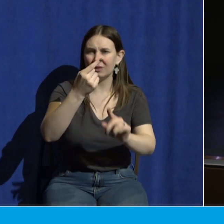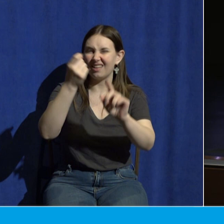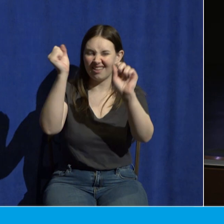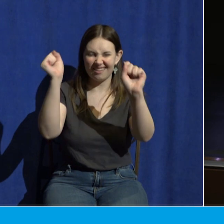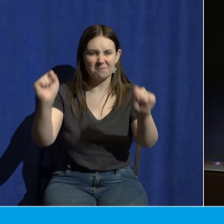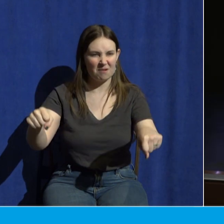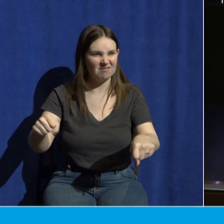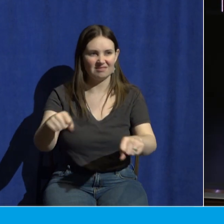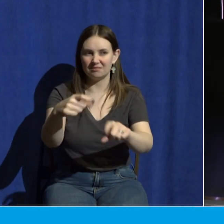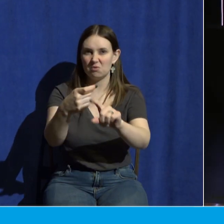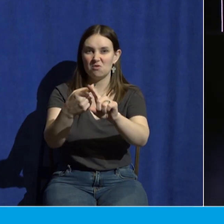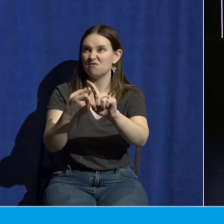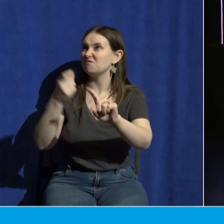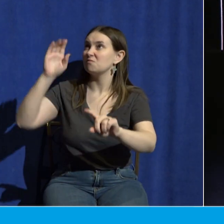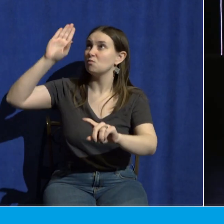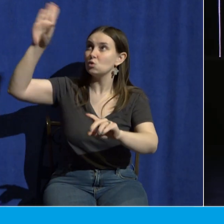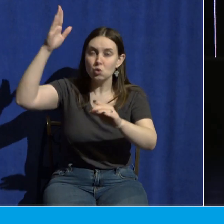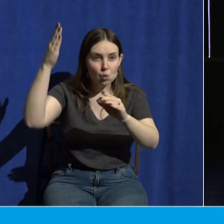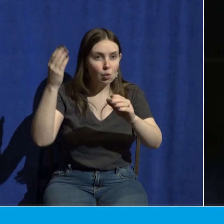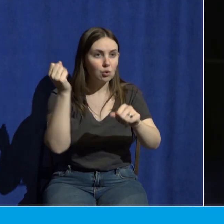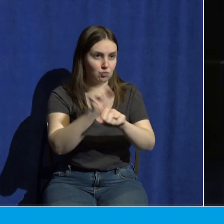to King Jesus.